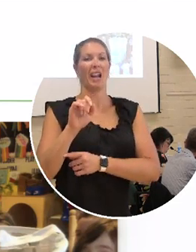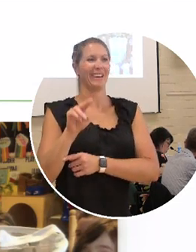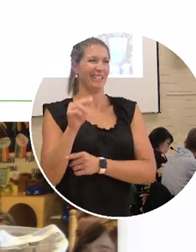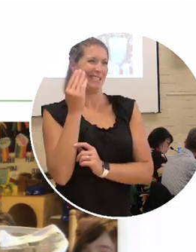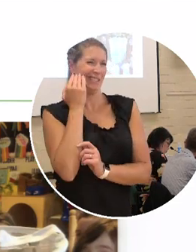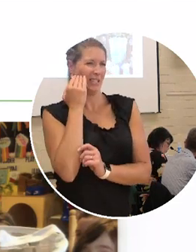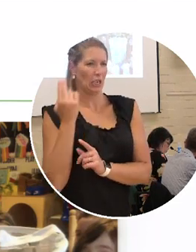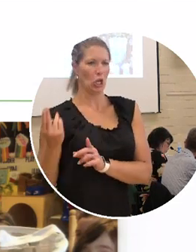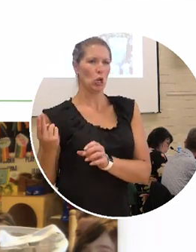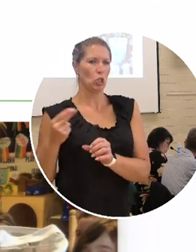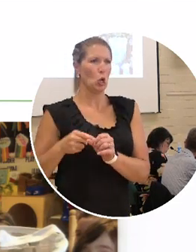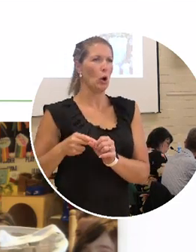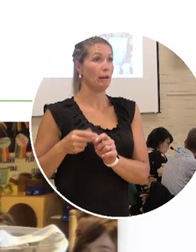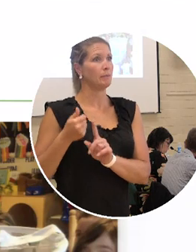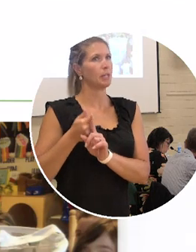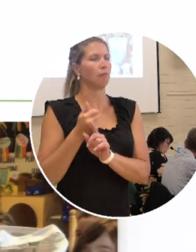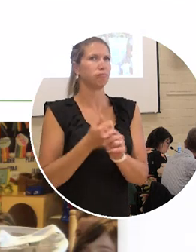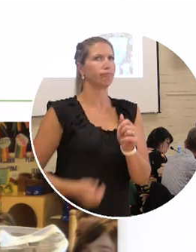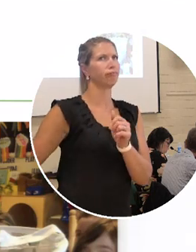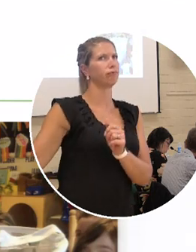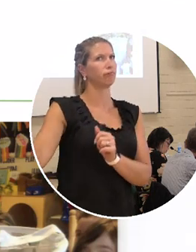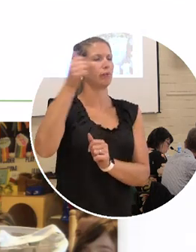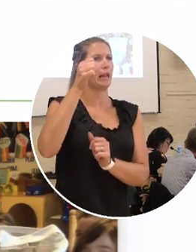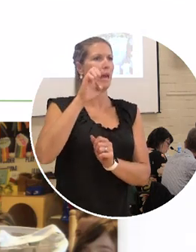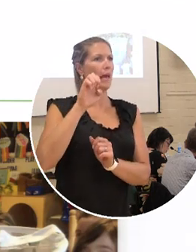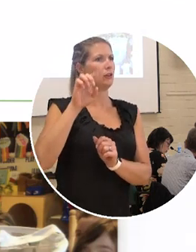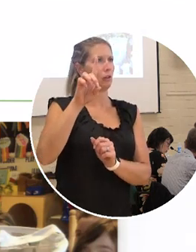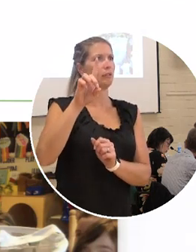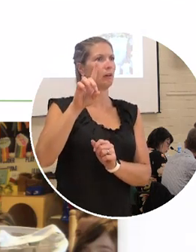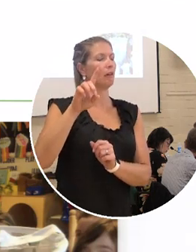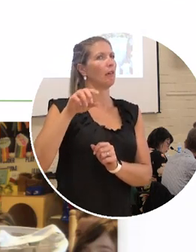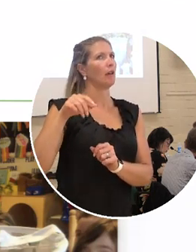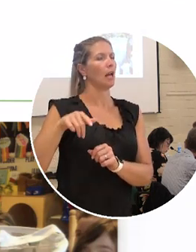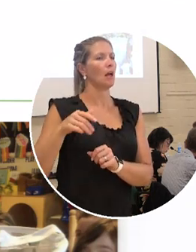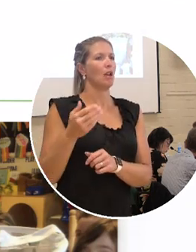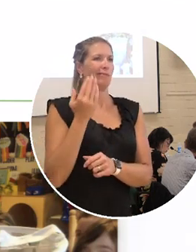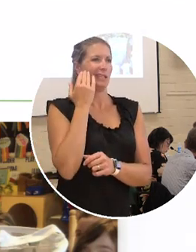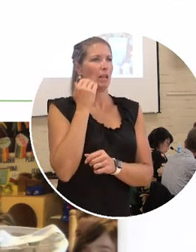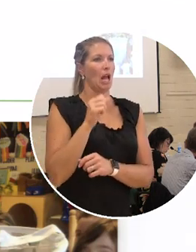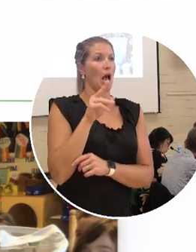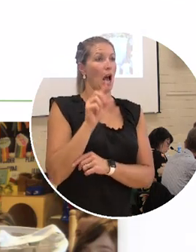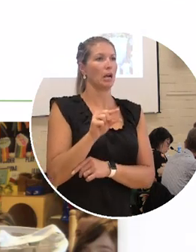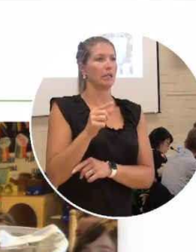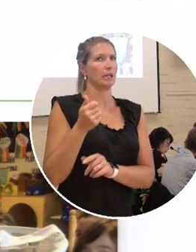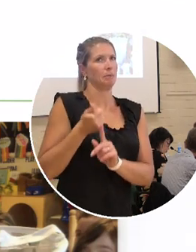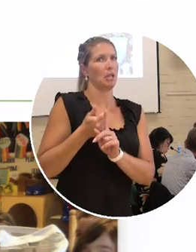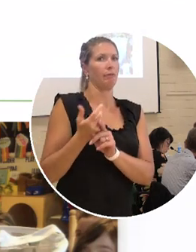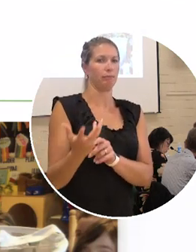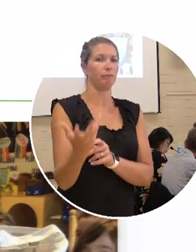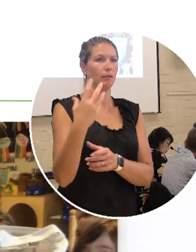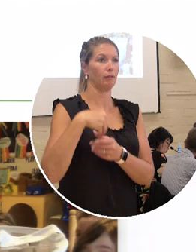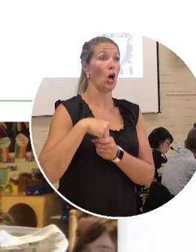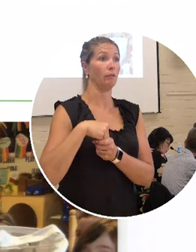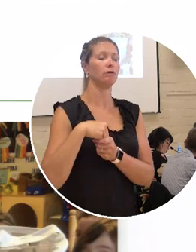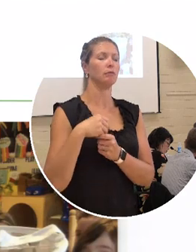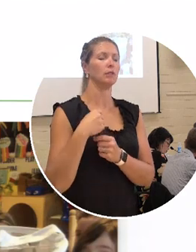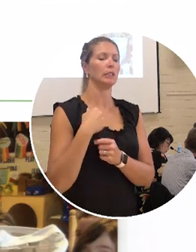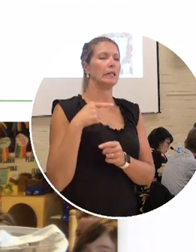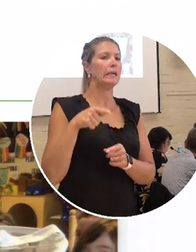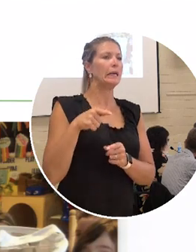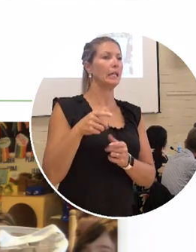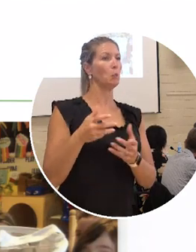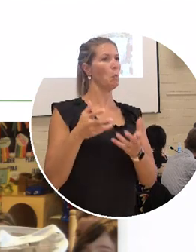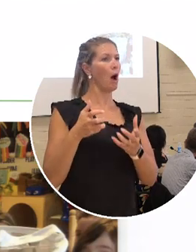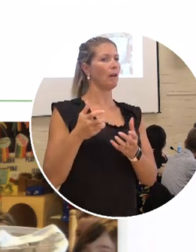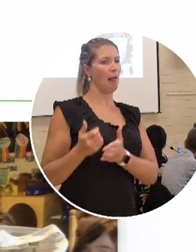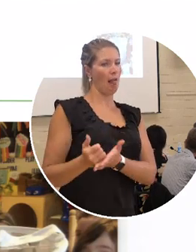for about a day and a half. And it's absolutely huge to get this gentleman with us. He's doing it, I think, because he's a